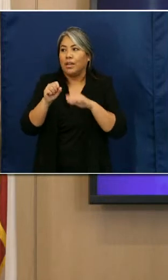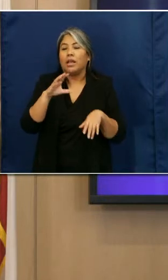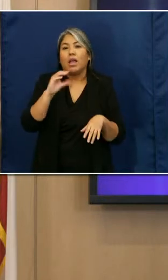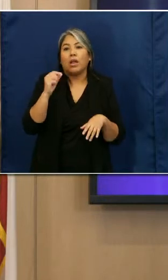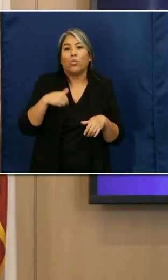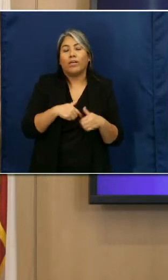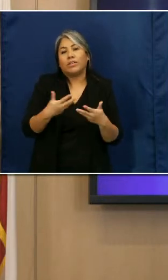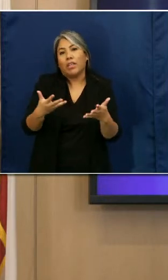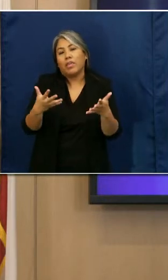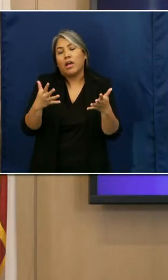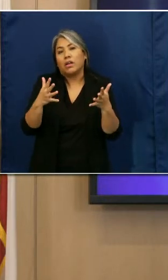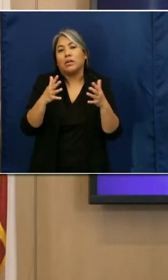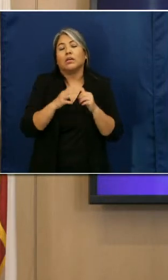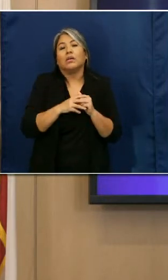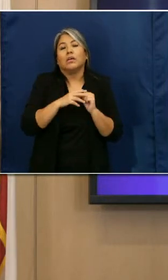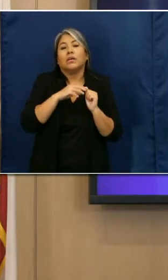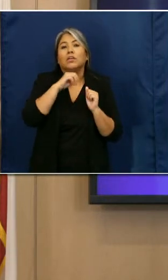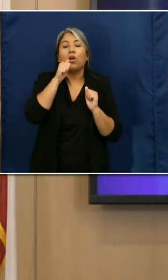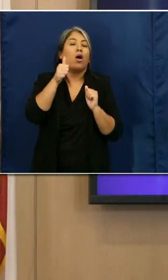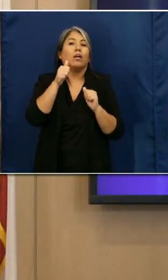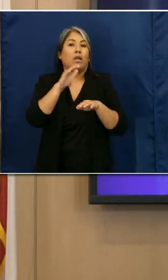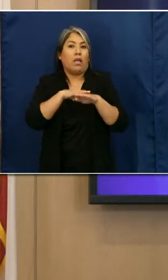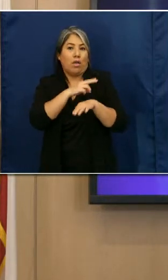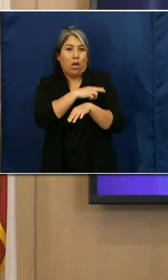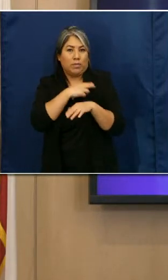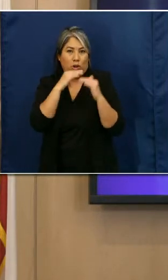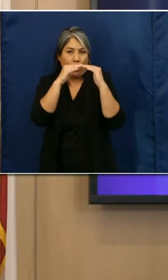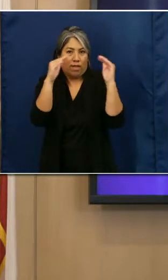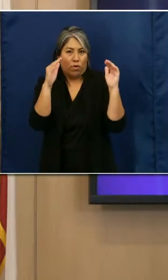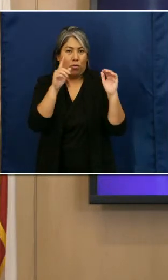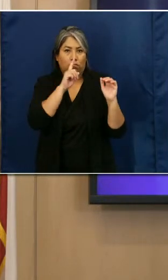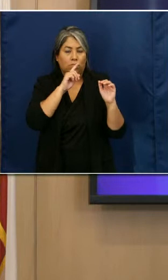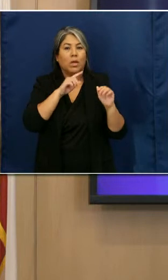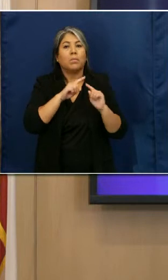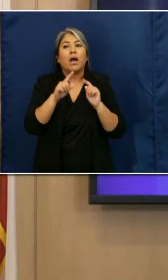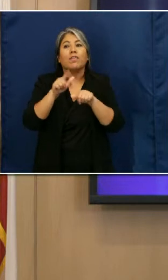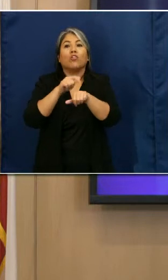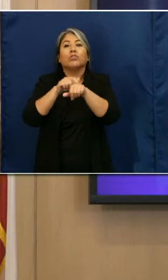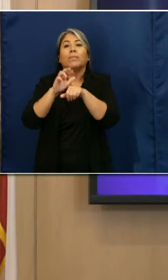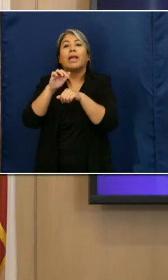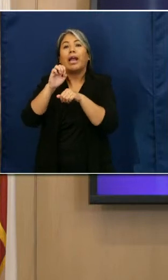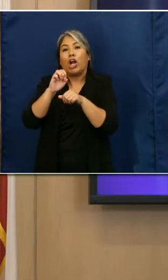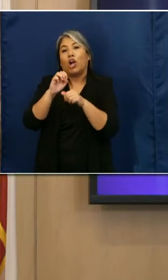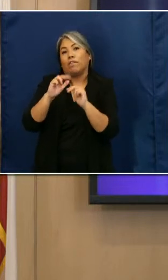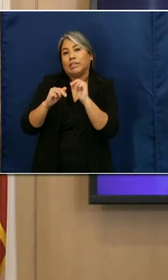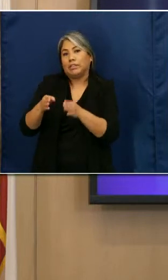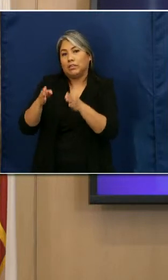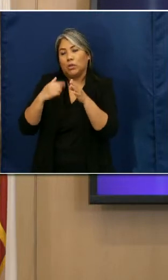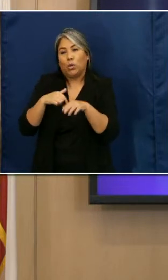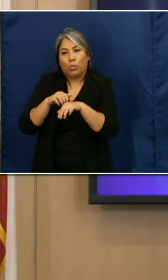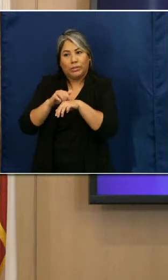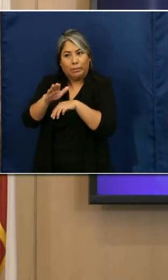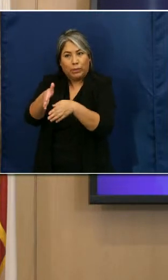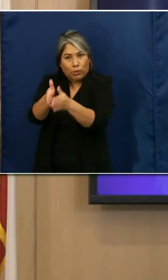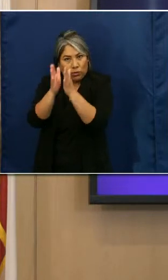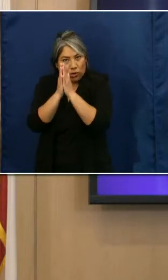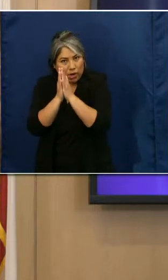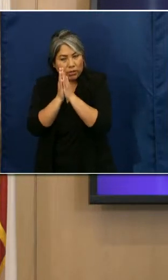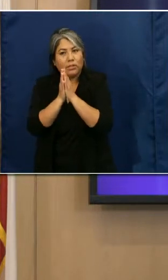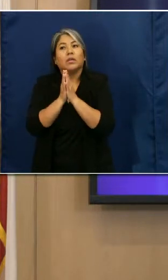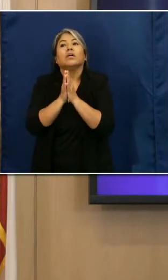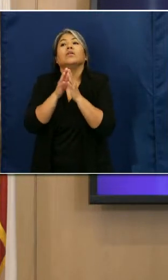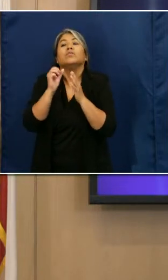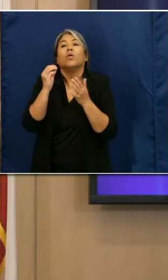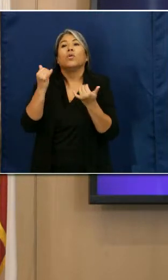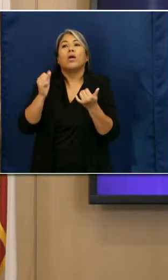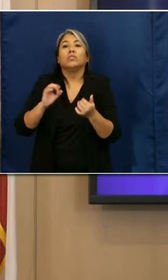have done that, not at the hospital level, but at long-term care facilities. We submit requests, staffing comes down